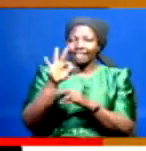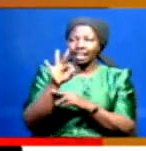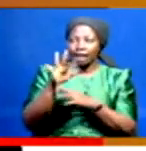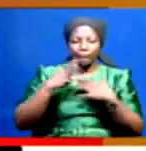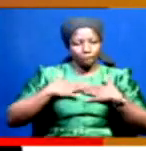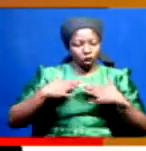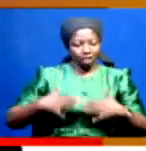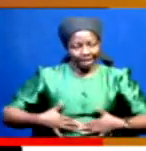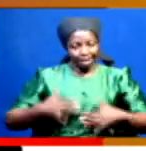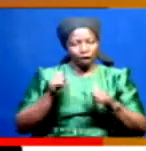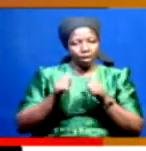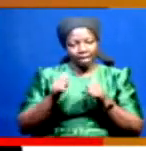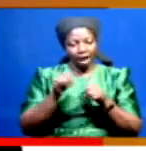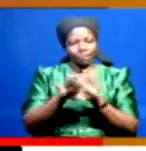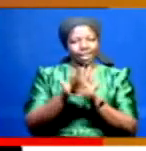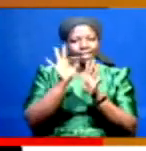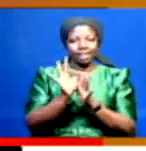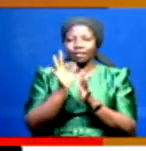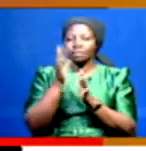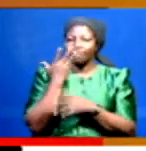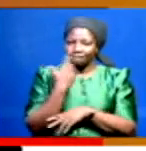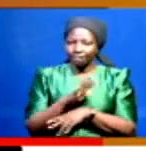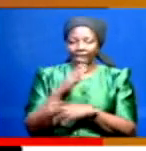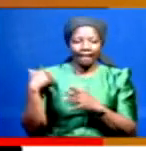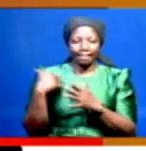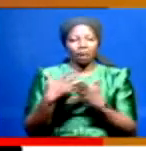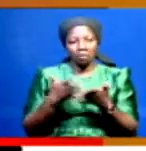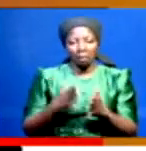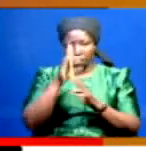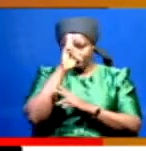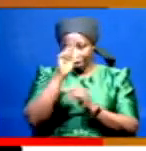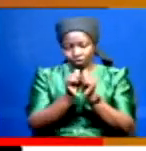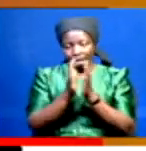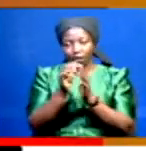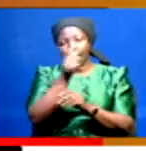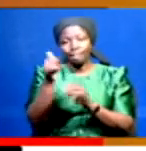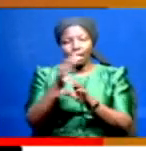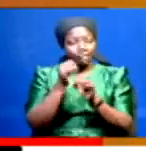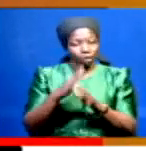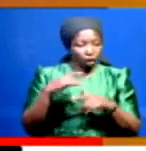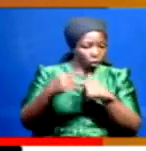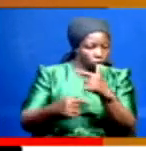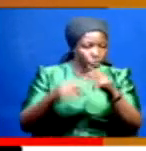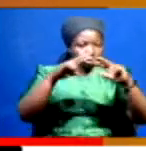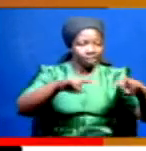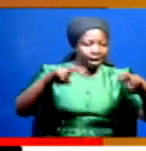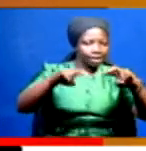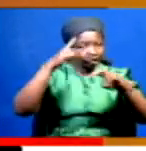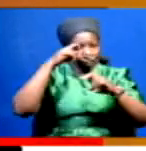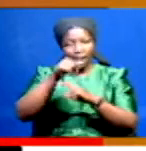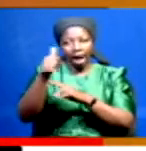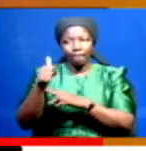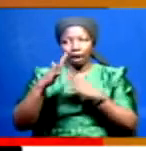Well, the police and other stakeholders are still looking for other bodies in more than 800 acres of space